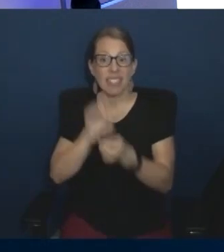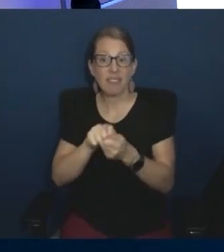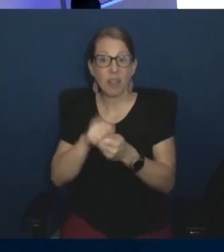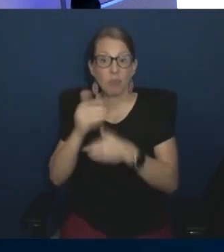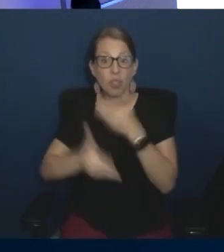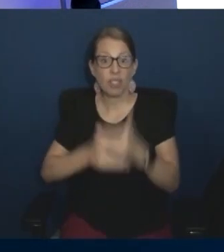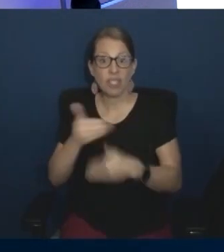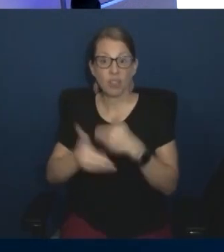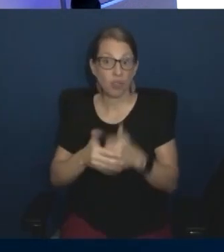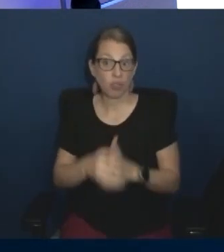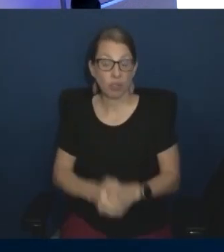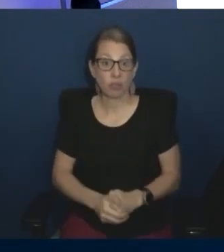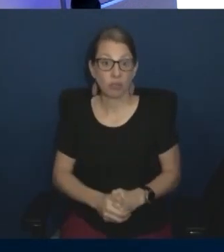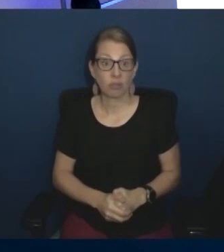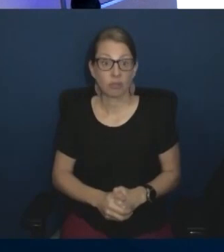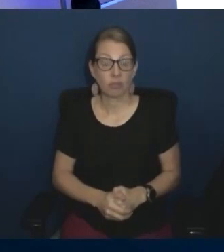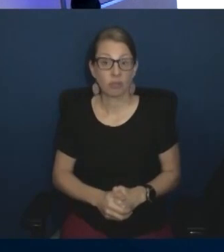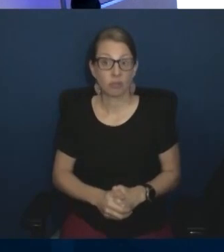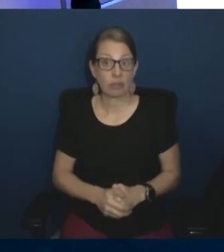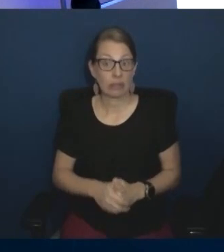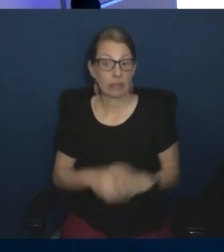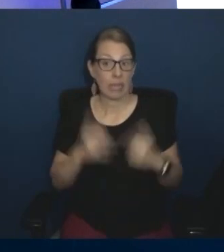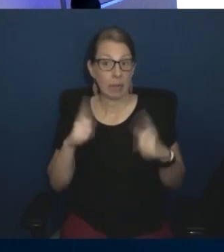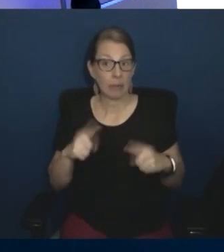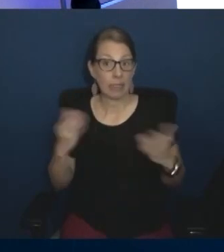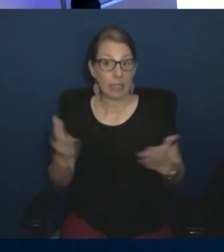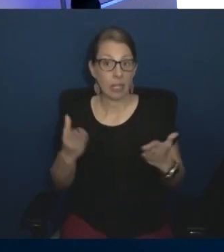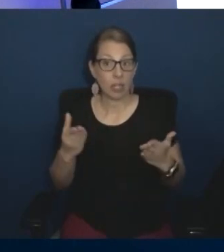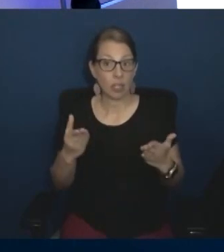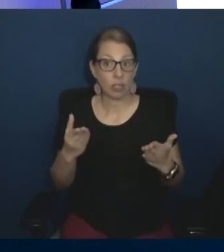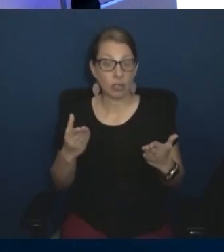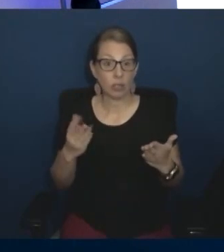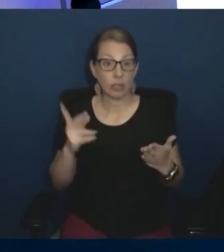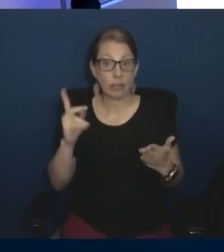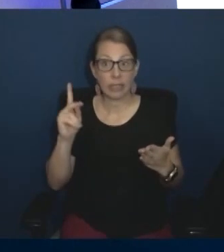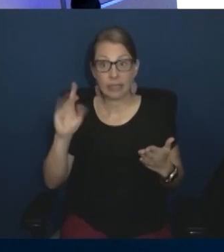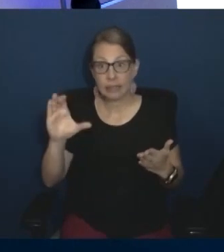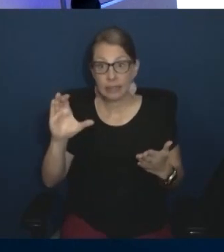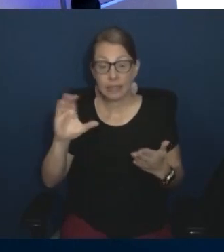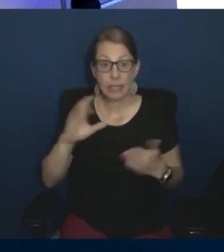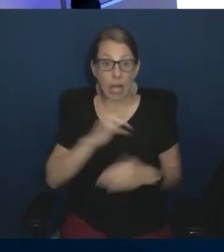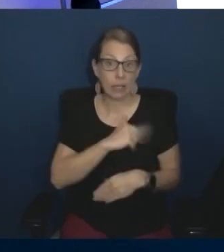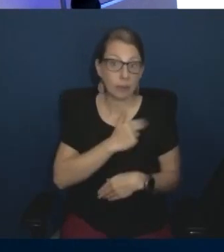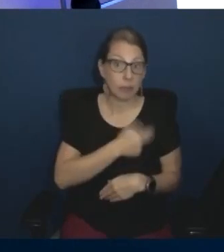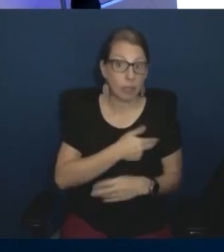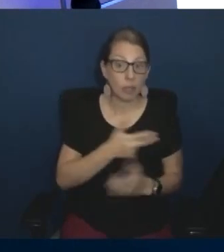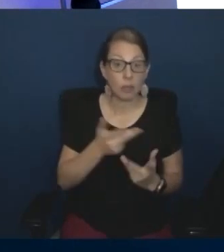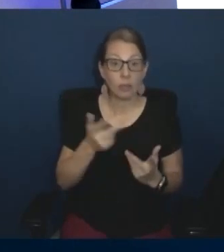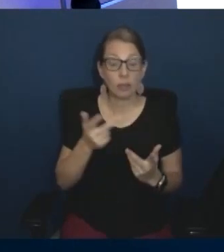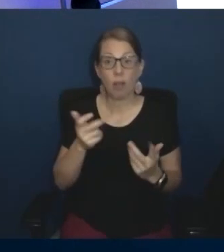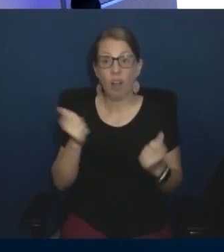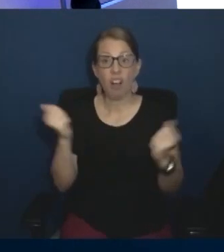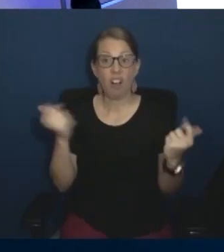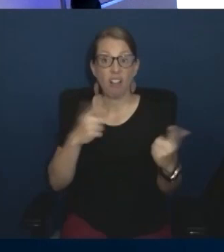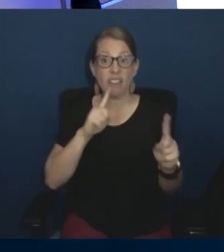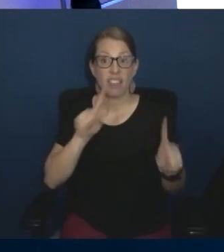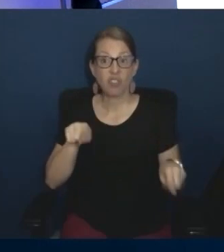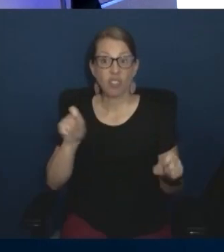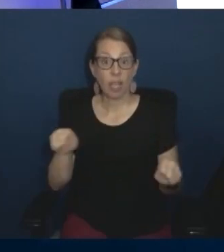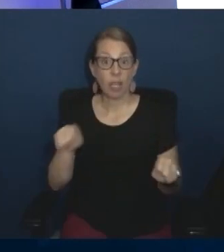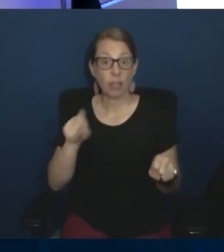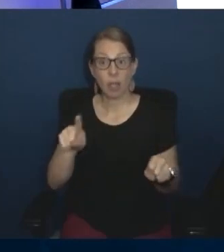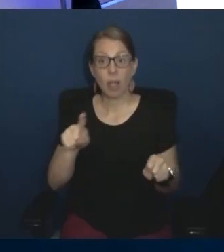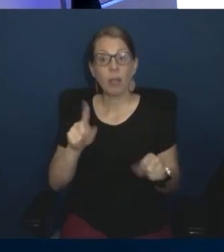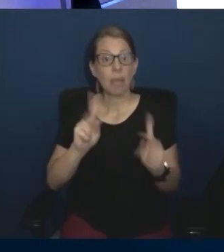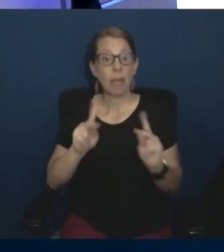here or any Kansas City hospitals? I mean, maybe everybody can kind of jump in on that one, because you've seen people walk off,